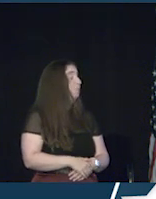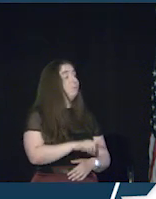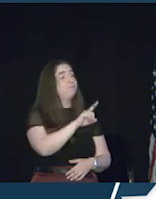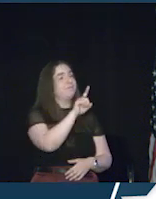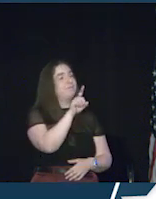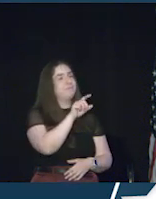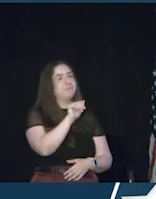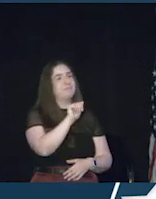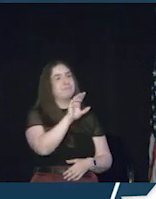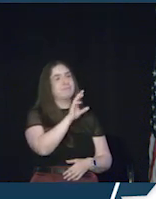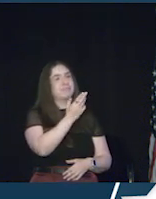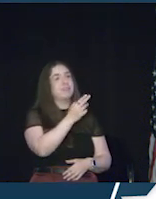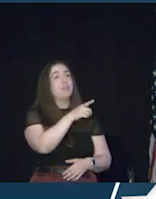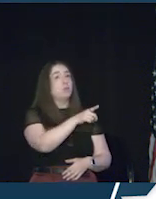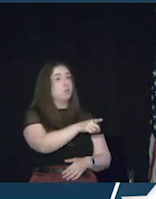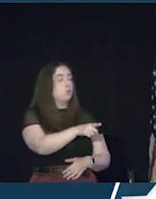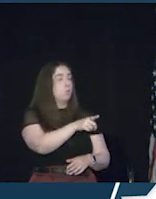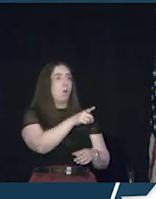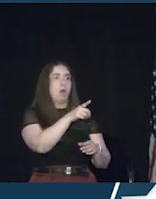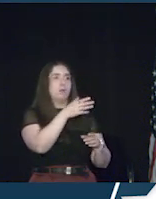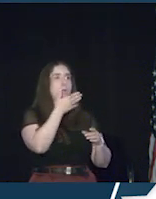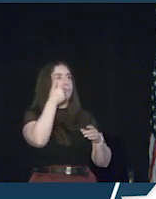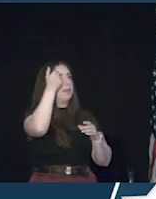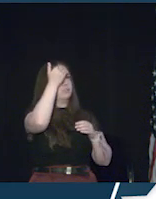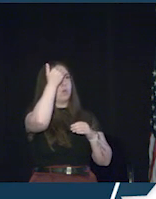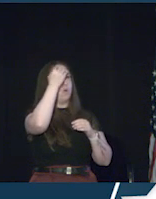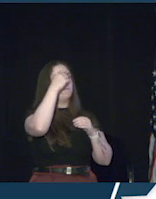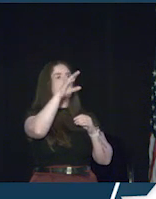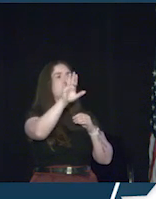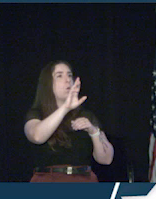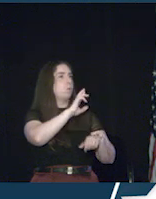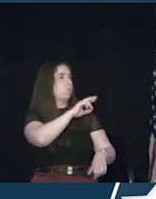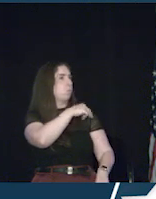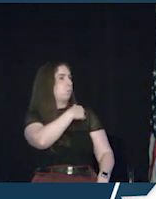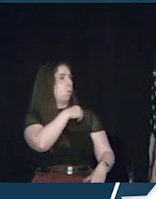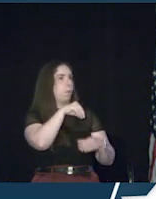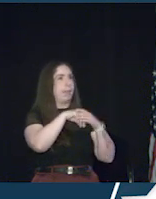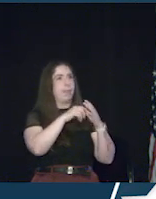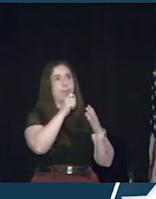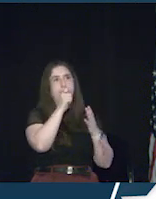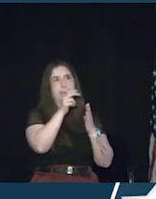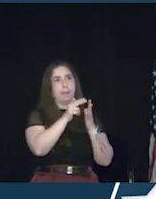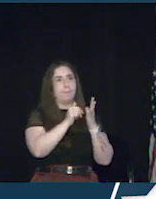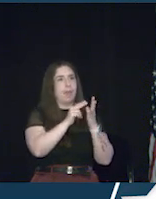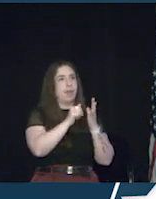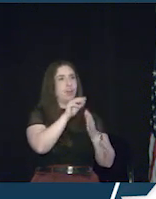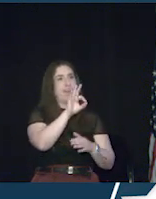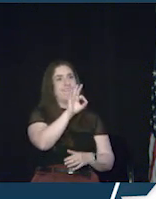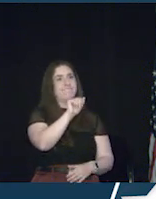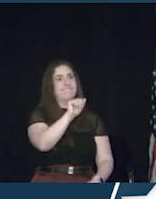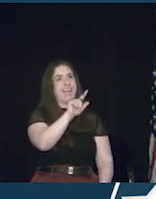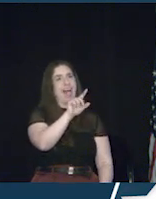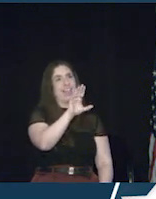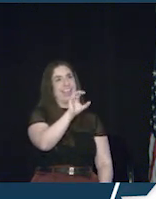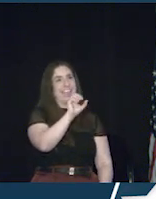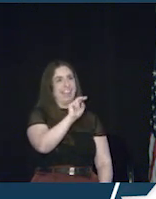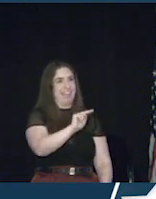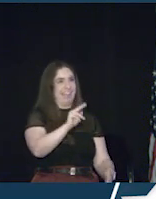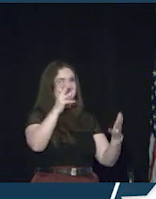Zach, you are, I think, best known for your starring role in The Peanut Butter Falcon.